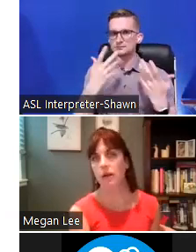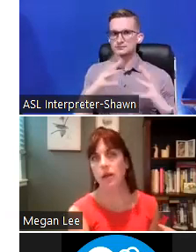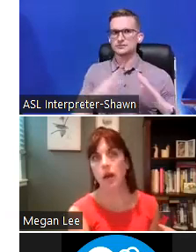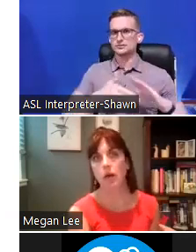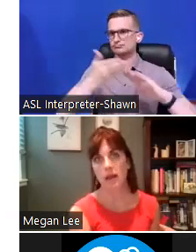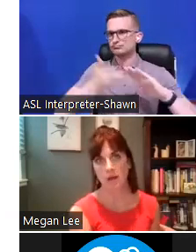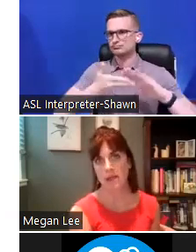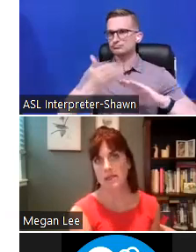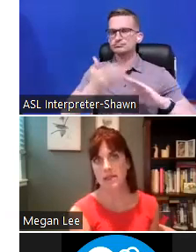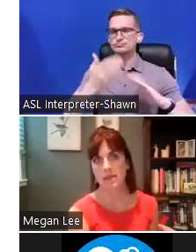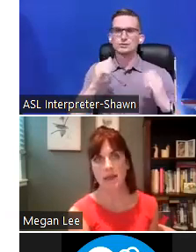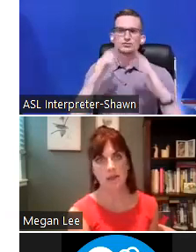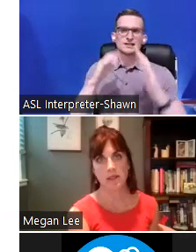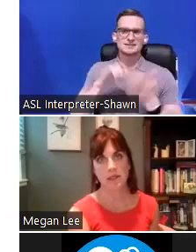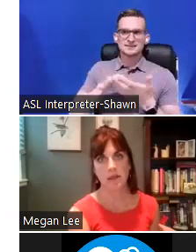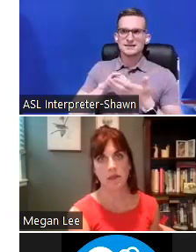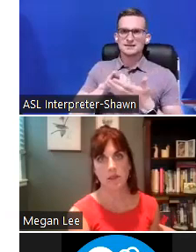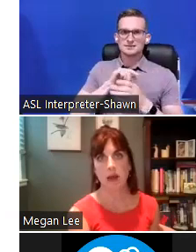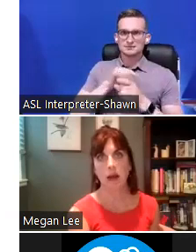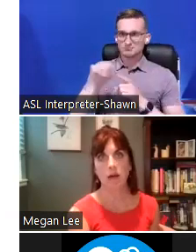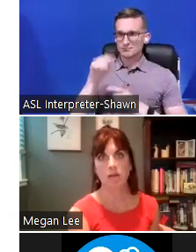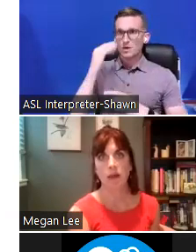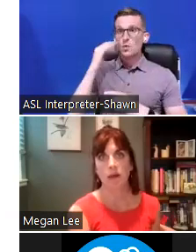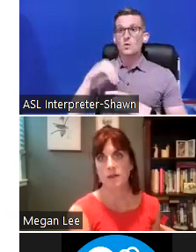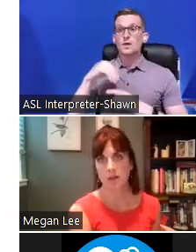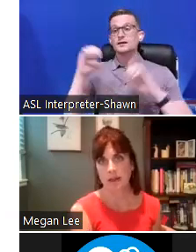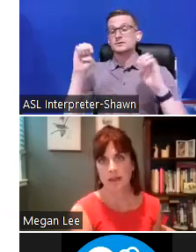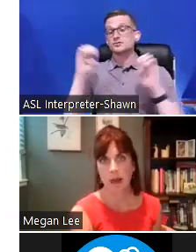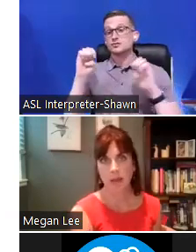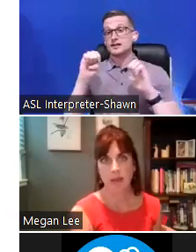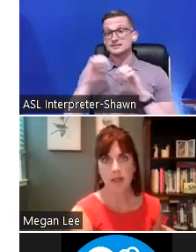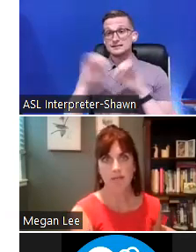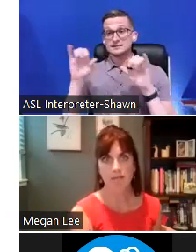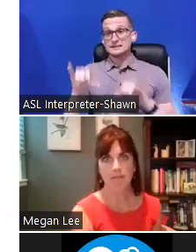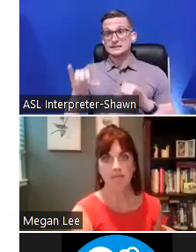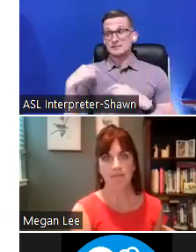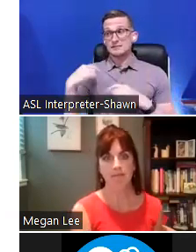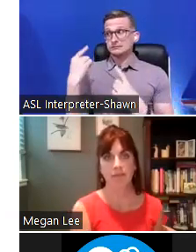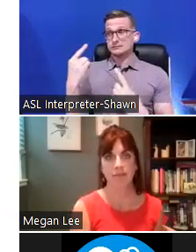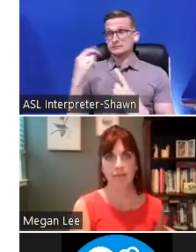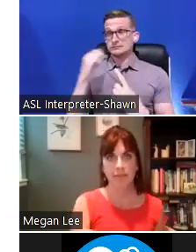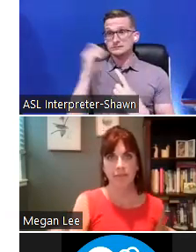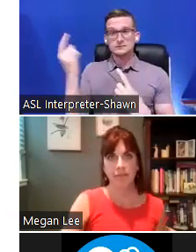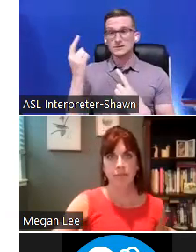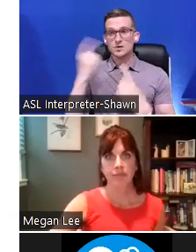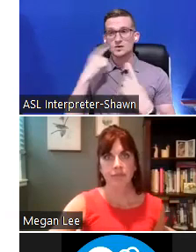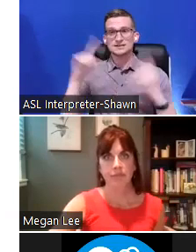area that we know, like, the crisis system hasn't always done a good job of serving this population.